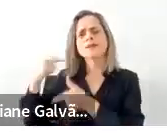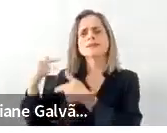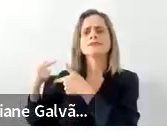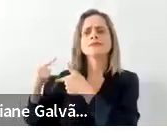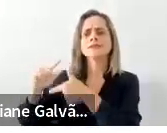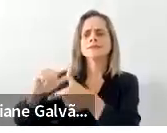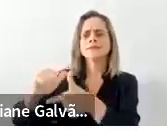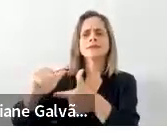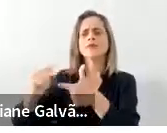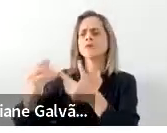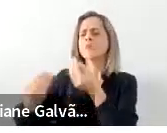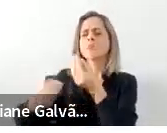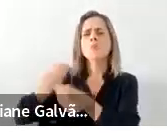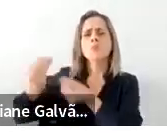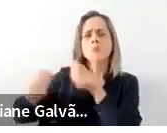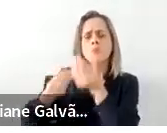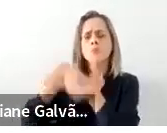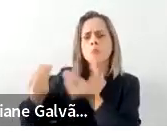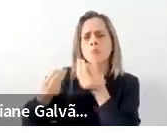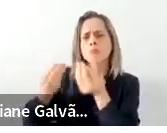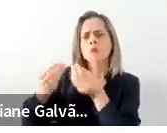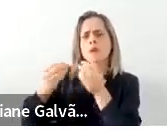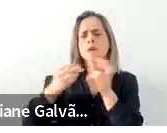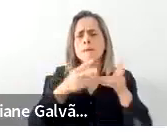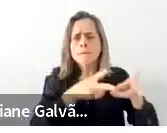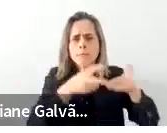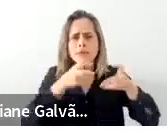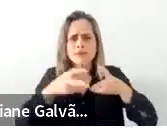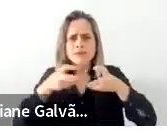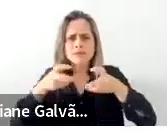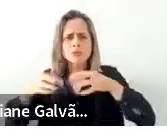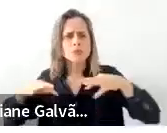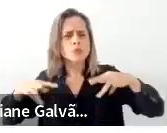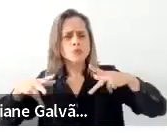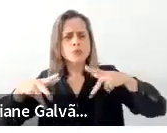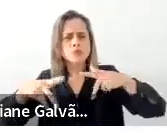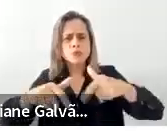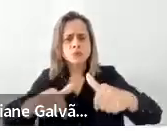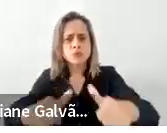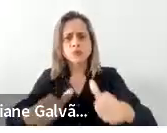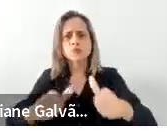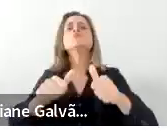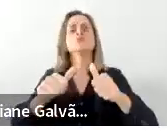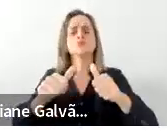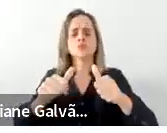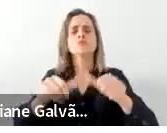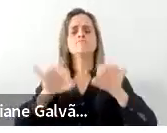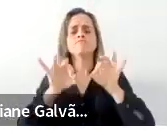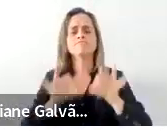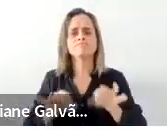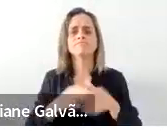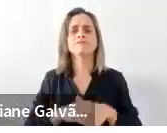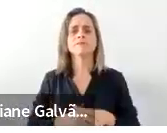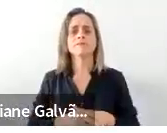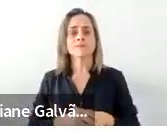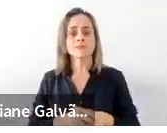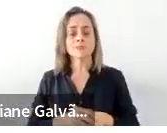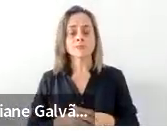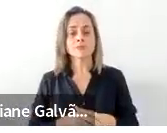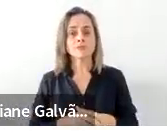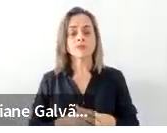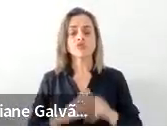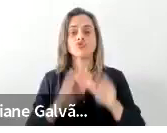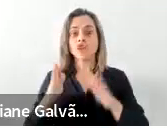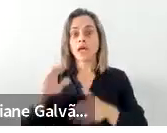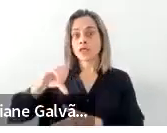that? Are we in a better position now, after nearly 90 years, after Vygotsky's